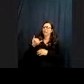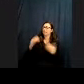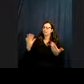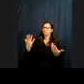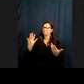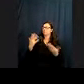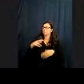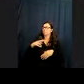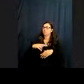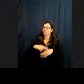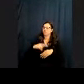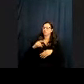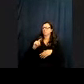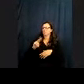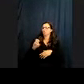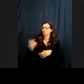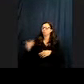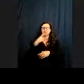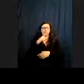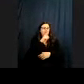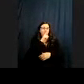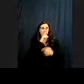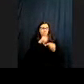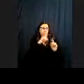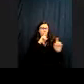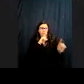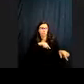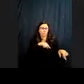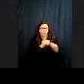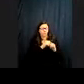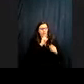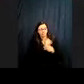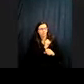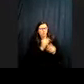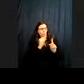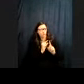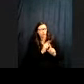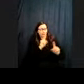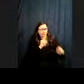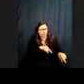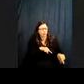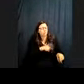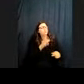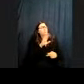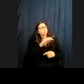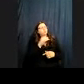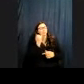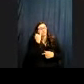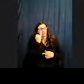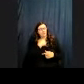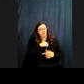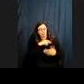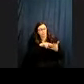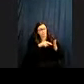said, we cannot answer this question with answers. What if we were meant to ask the